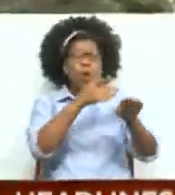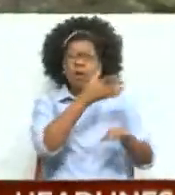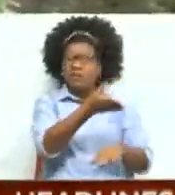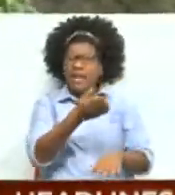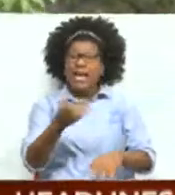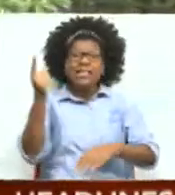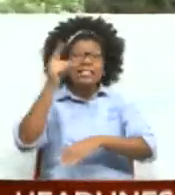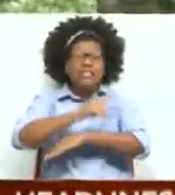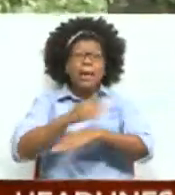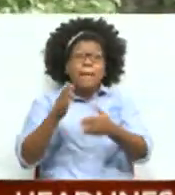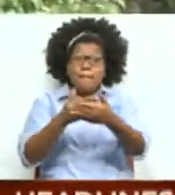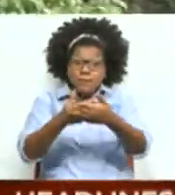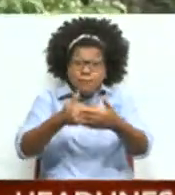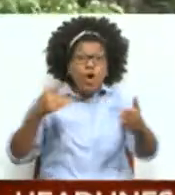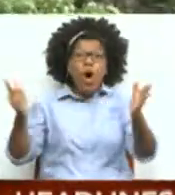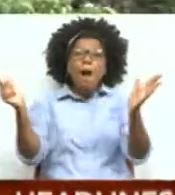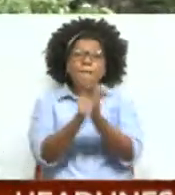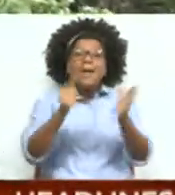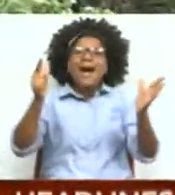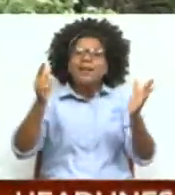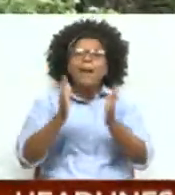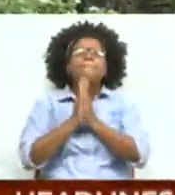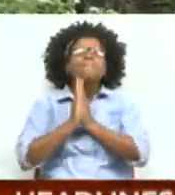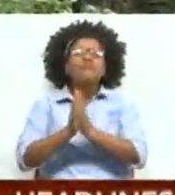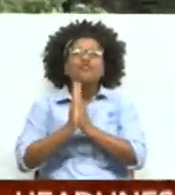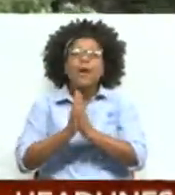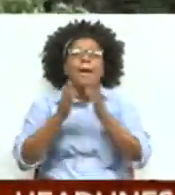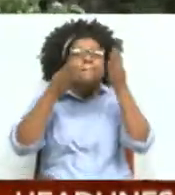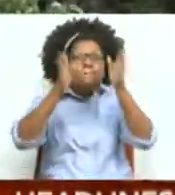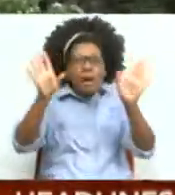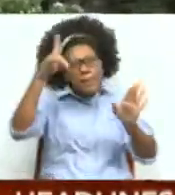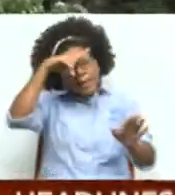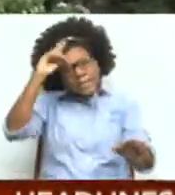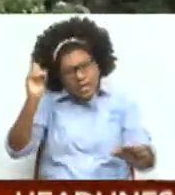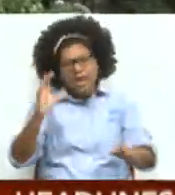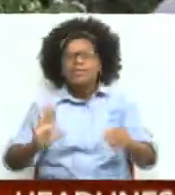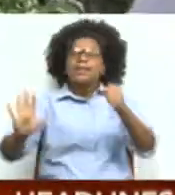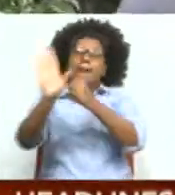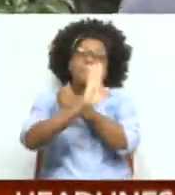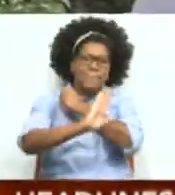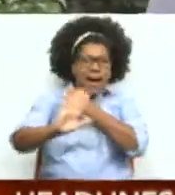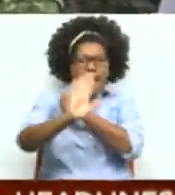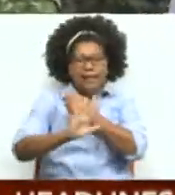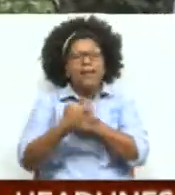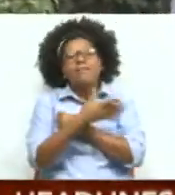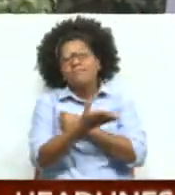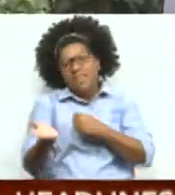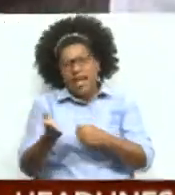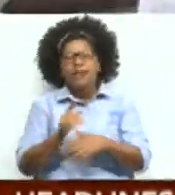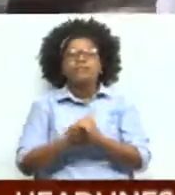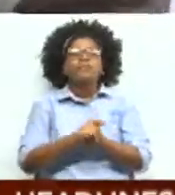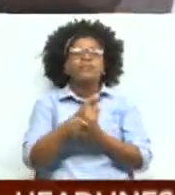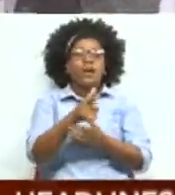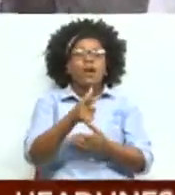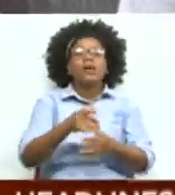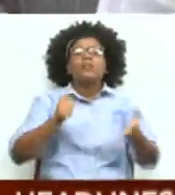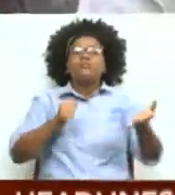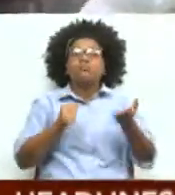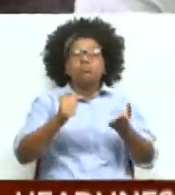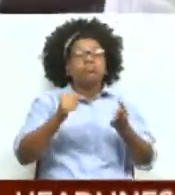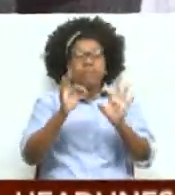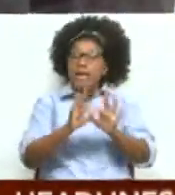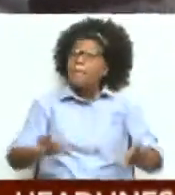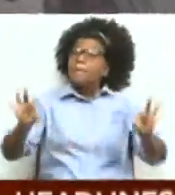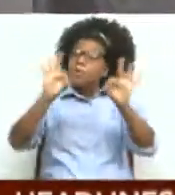pray in public because of the shelter prohibition ordinance, which is why he says it is important for them to celebrate publicly because